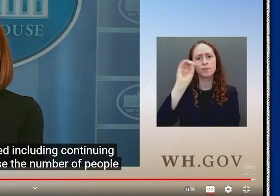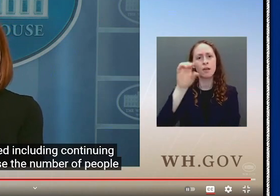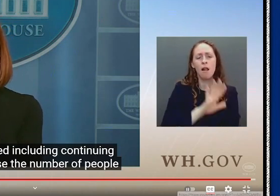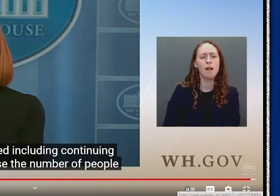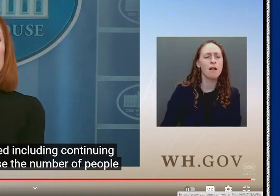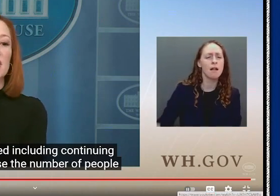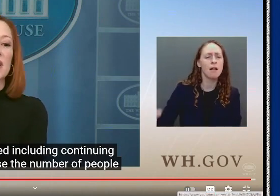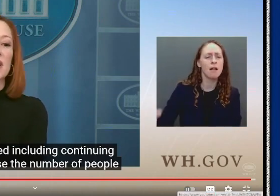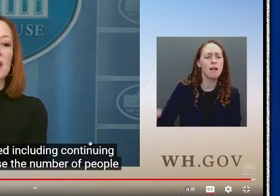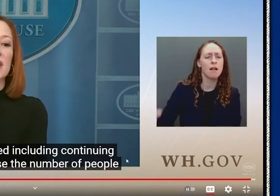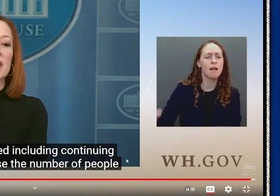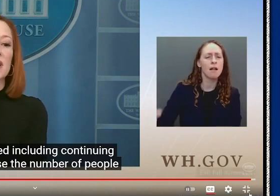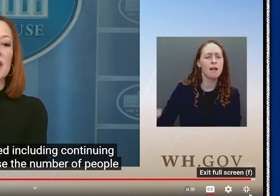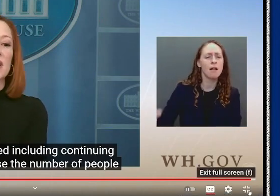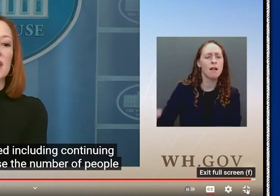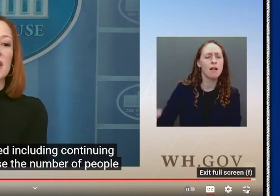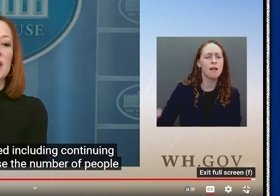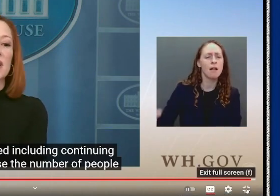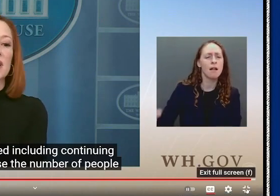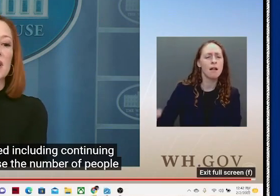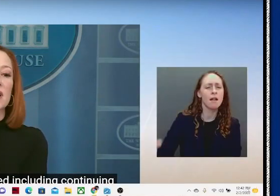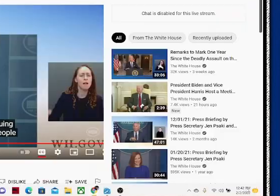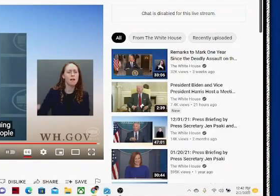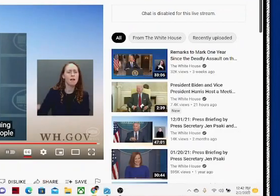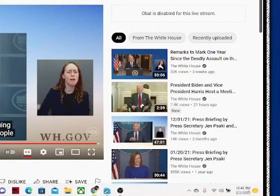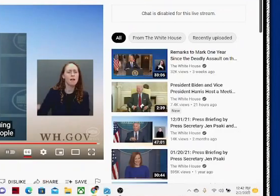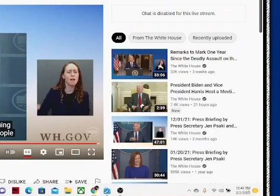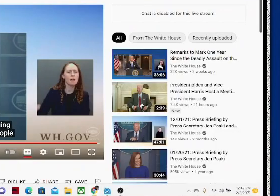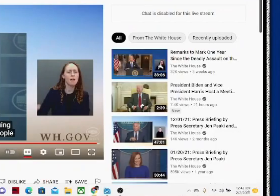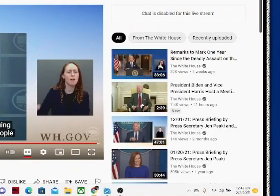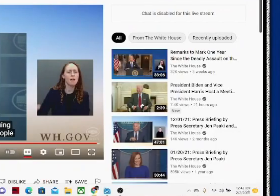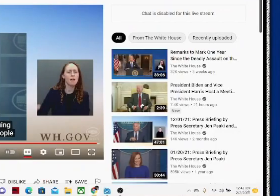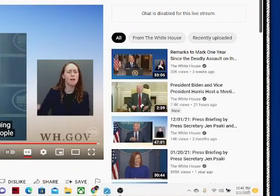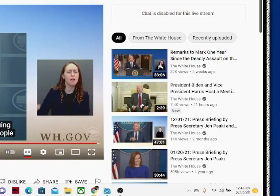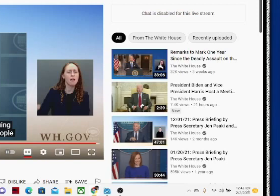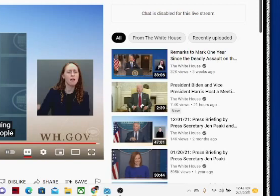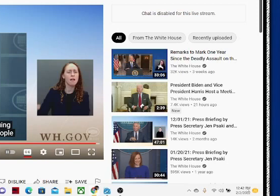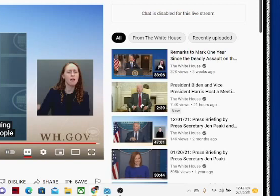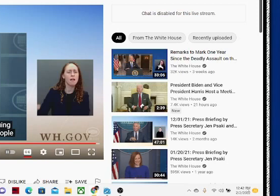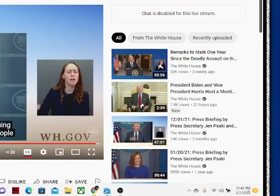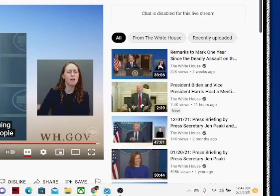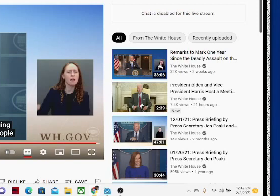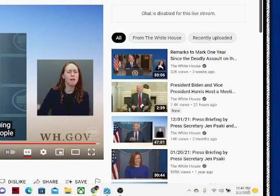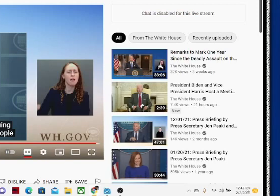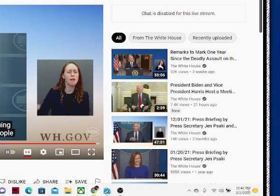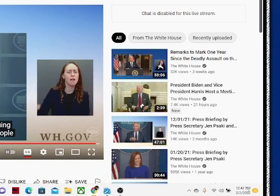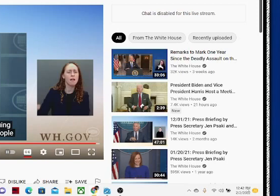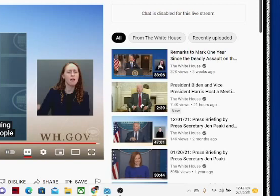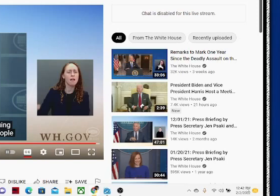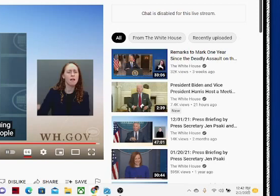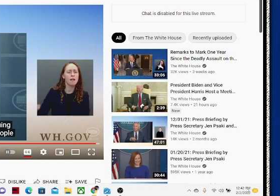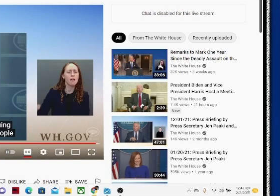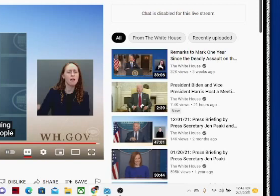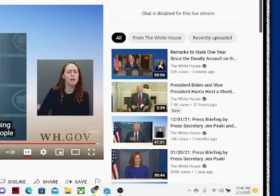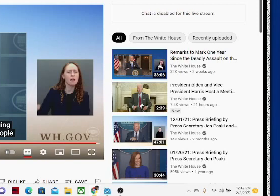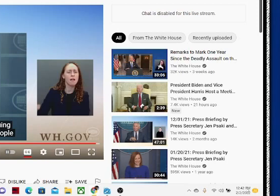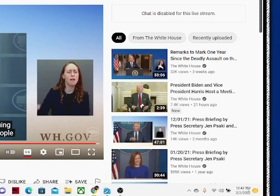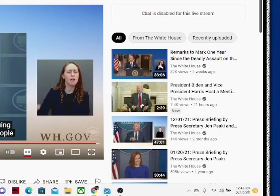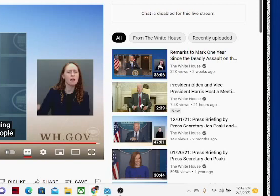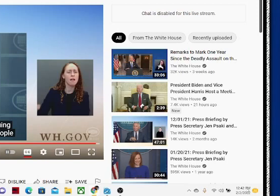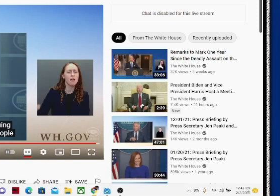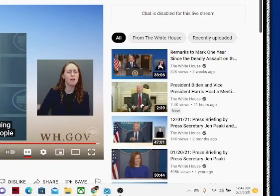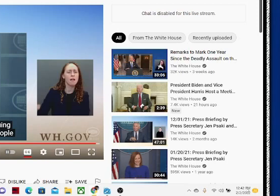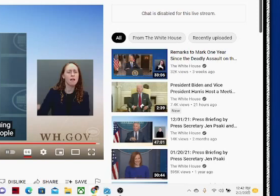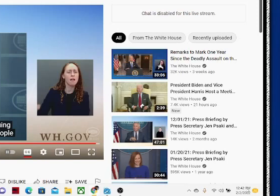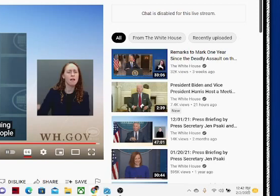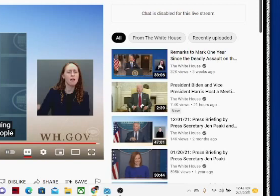We can skip this part of the meeting there. I just want to kind of get an idea of what was going on in the case of Russia and Ukraine,